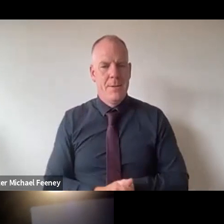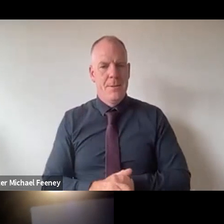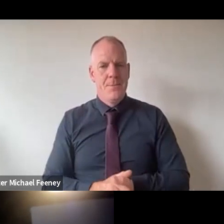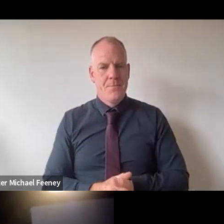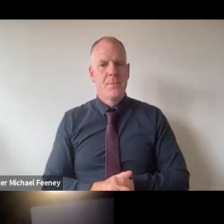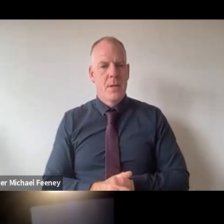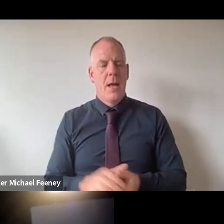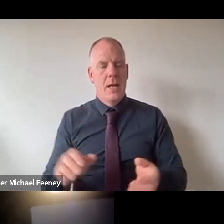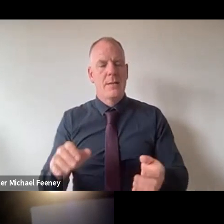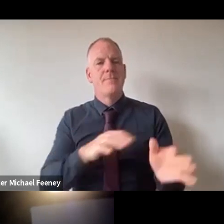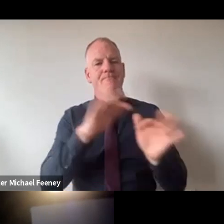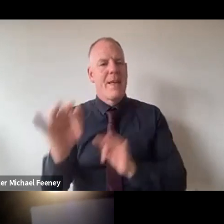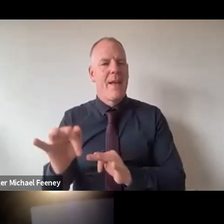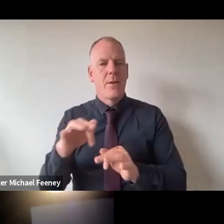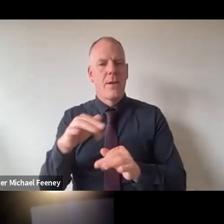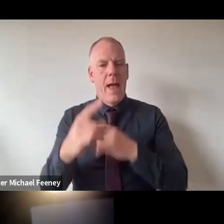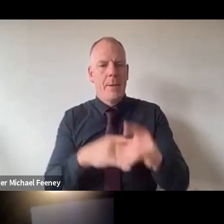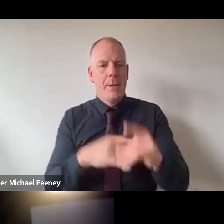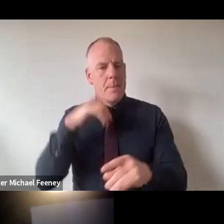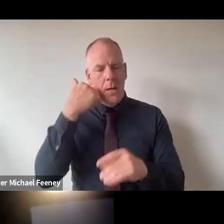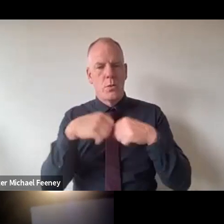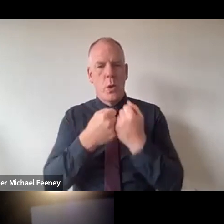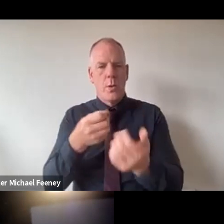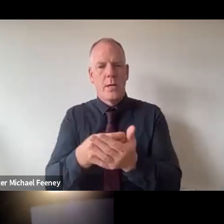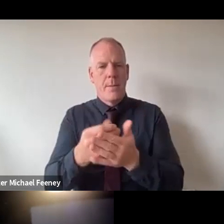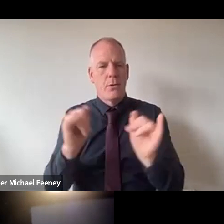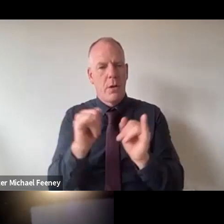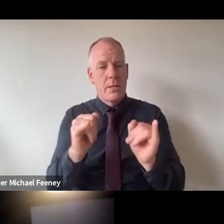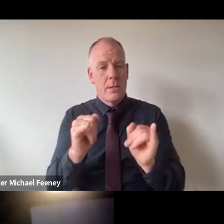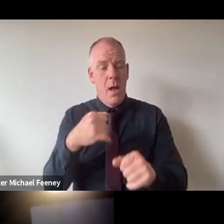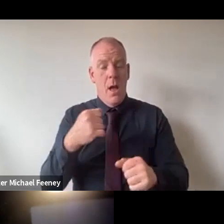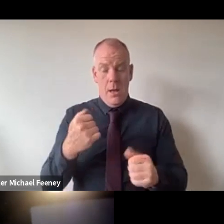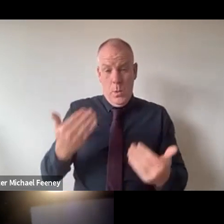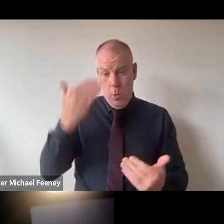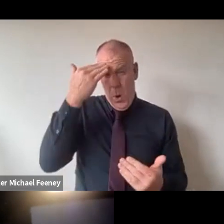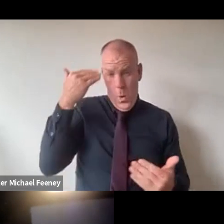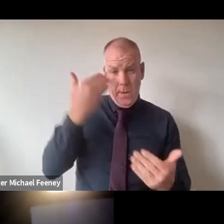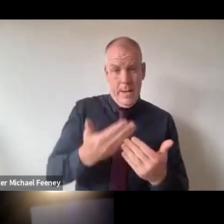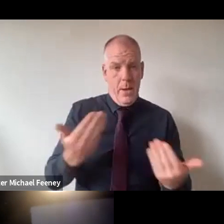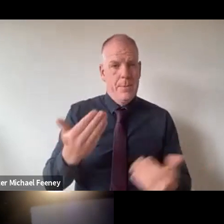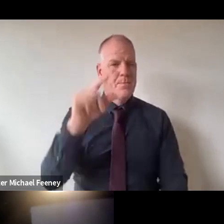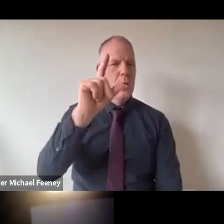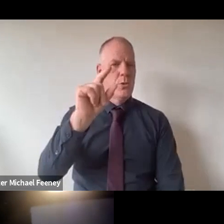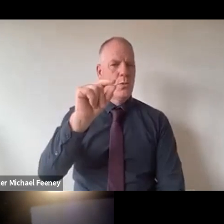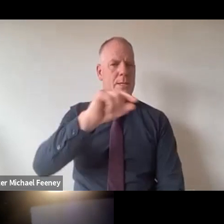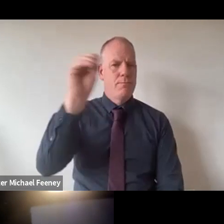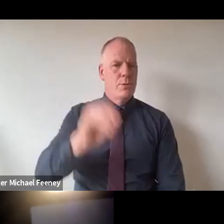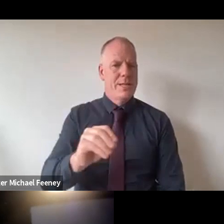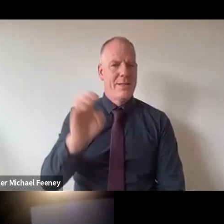resulting socioeconomic crisis. We already know that on average, over 20%